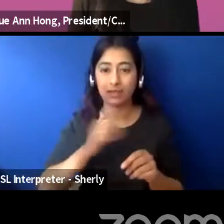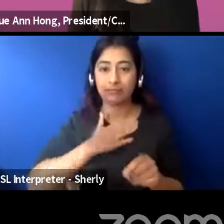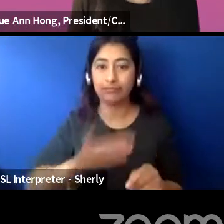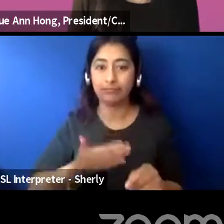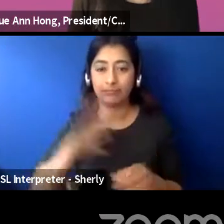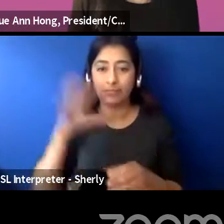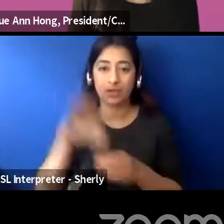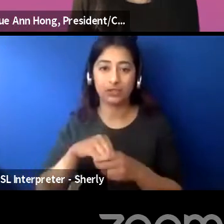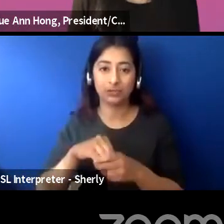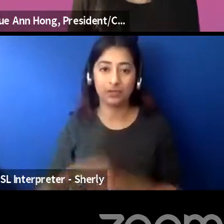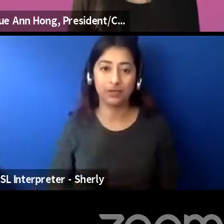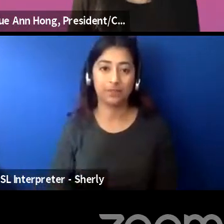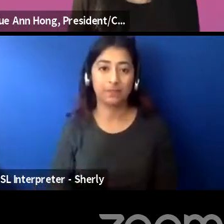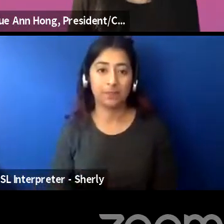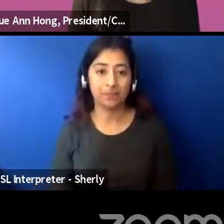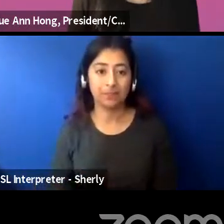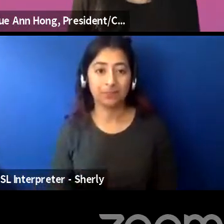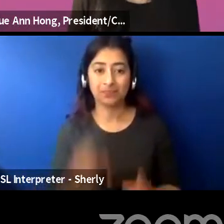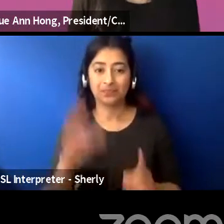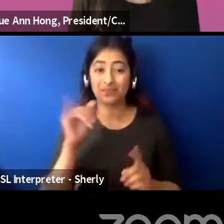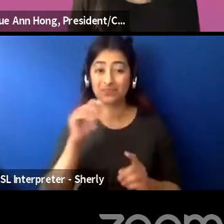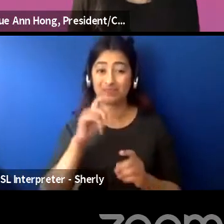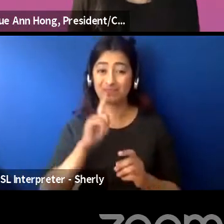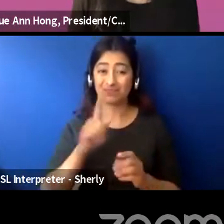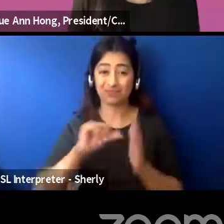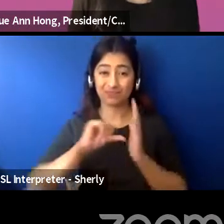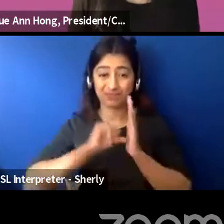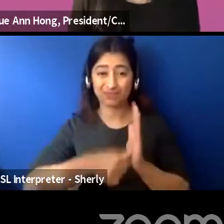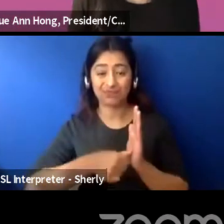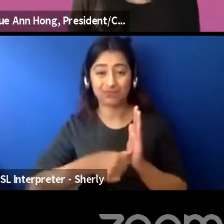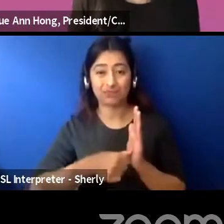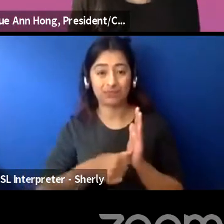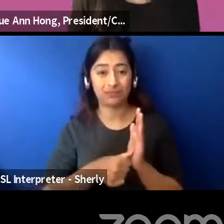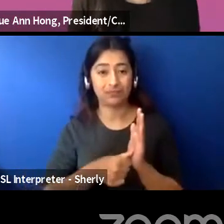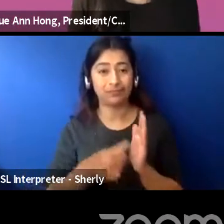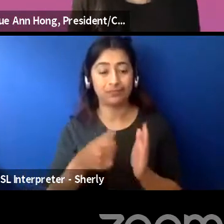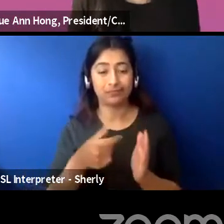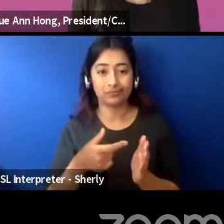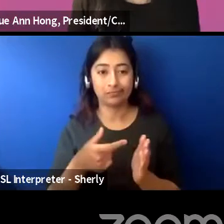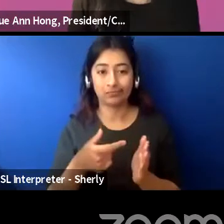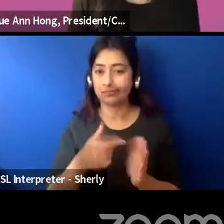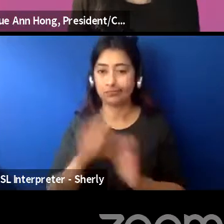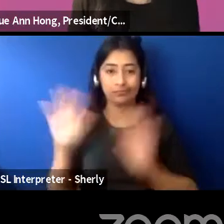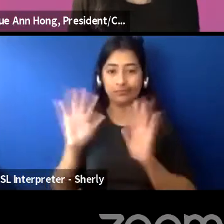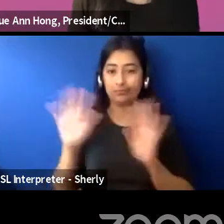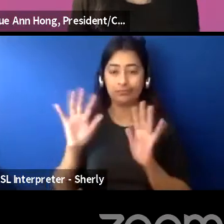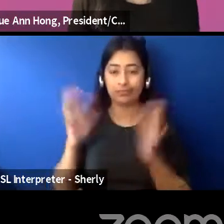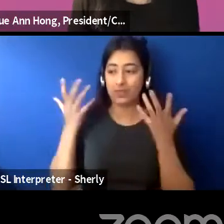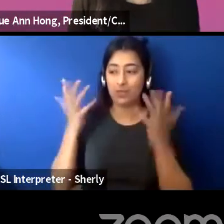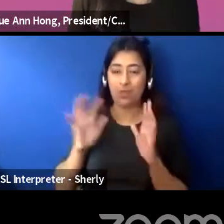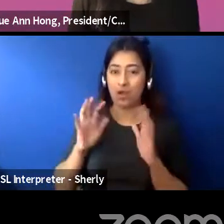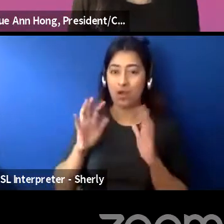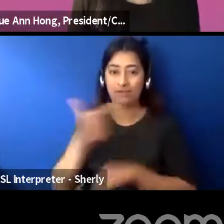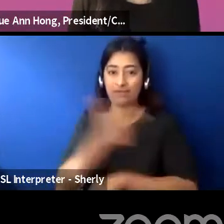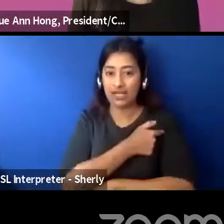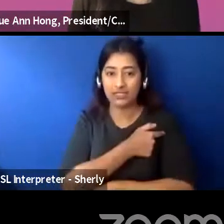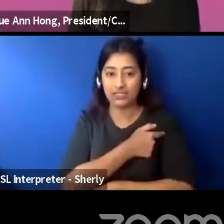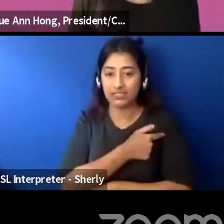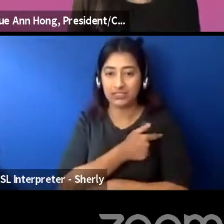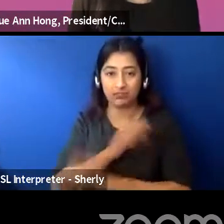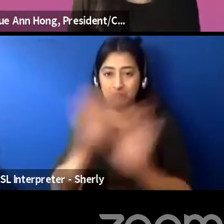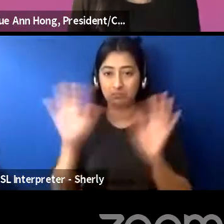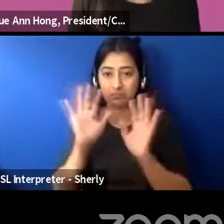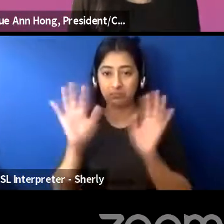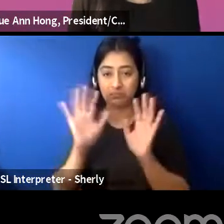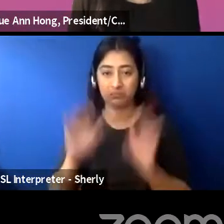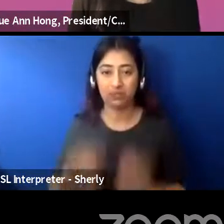So that just reinforces the lack of wanting to participate in the vaccine process.